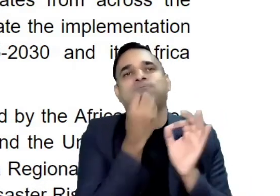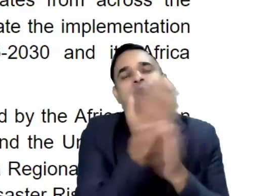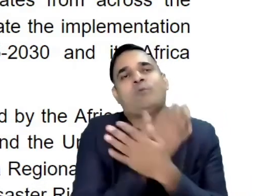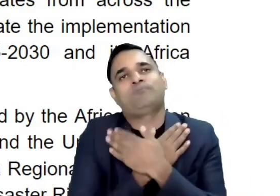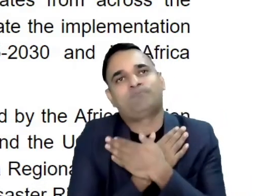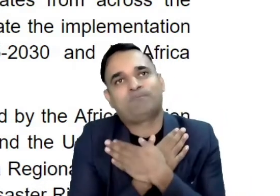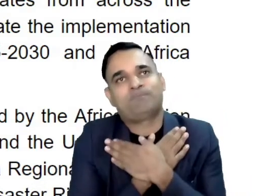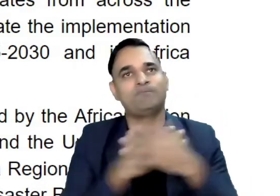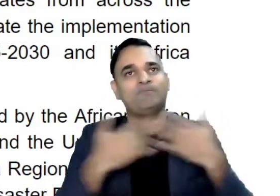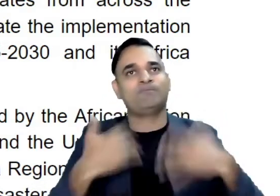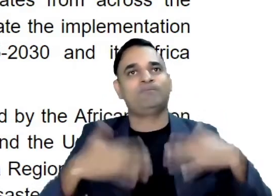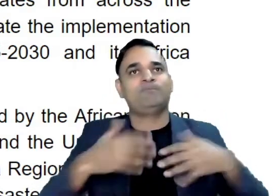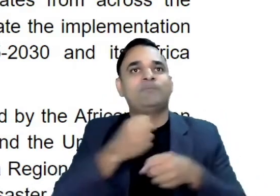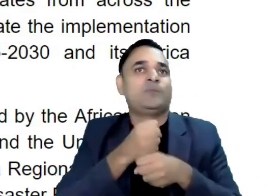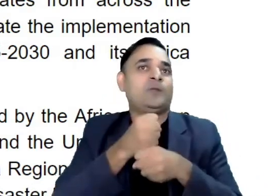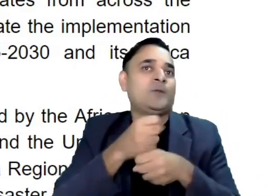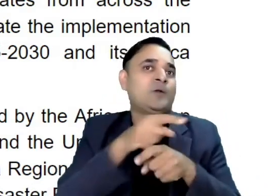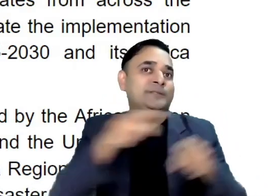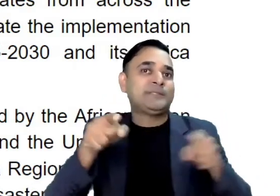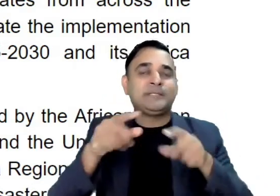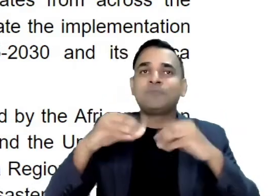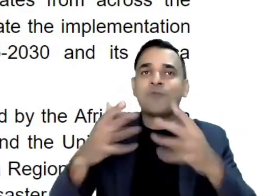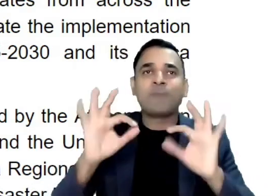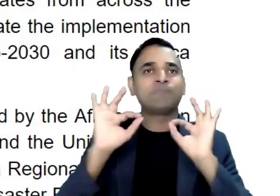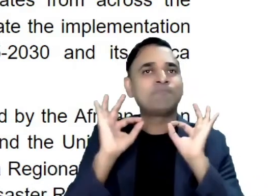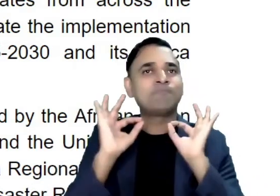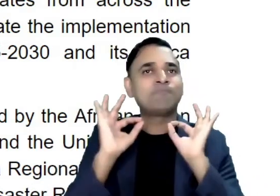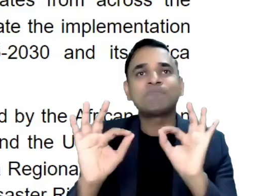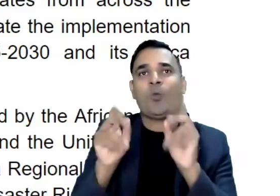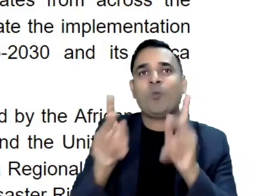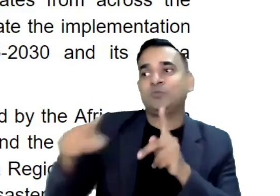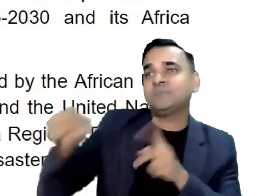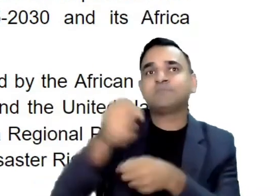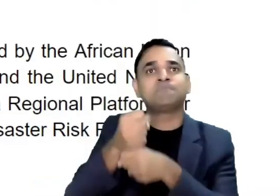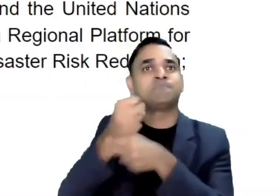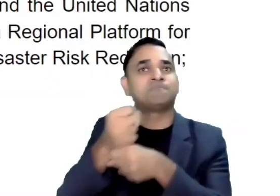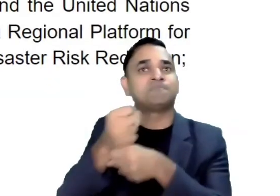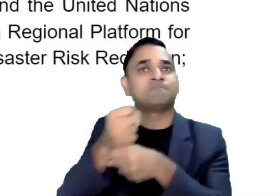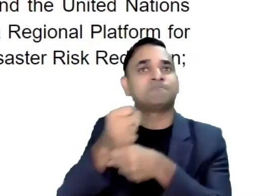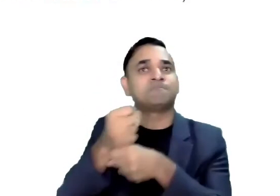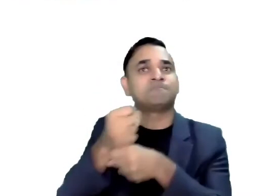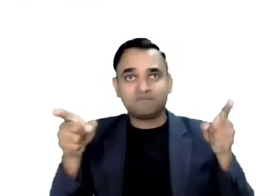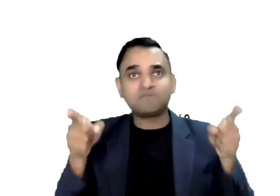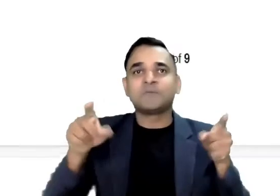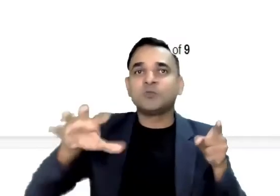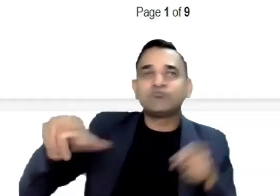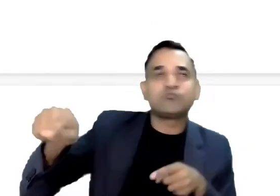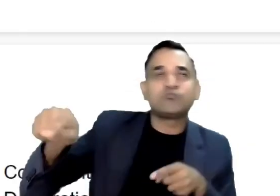2015-2030 and its Africa Program of Action. May we